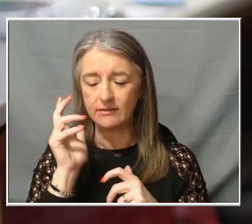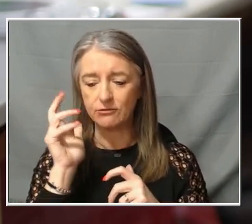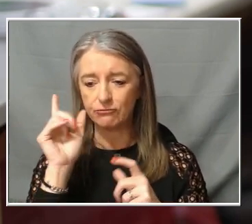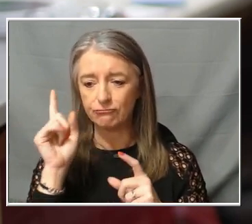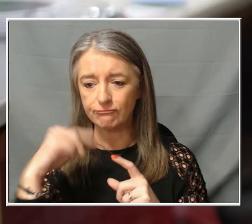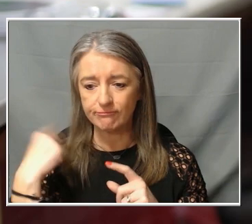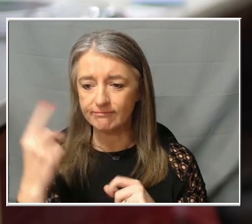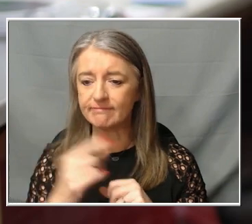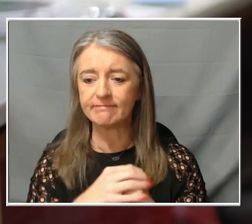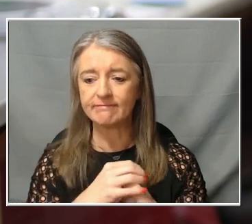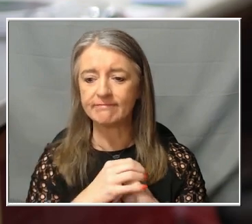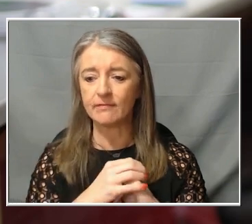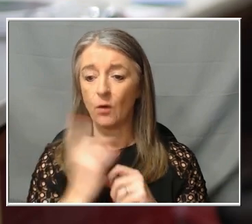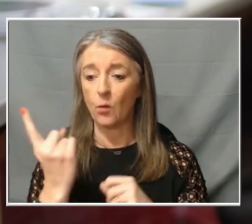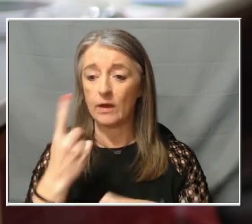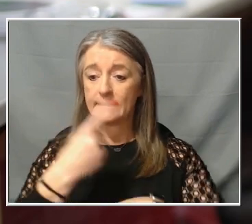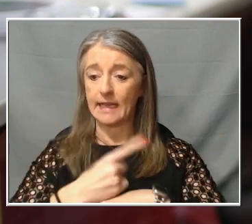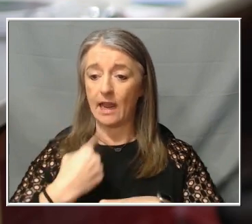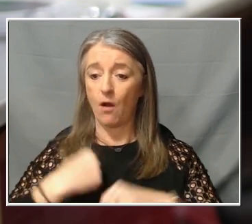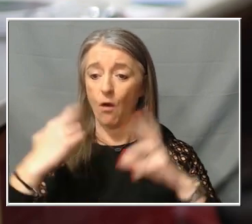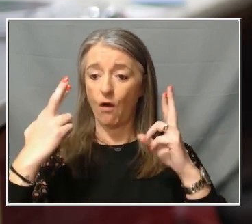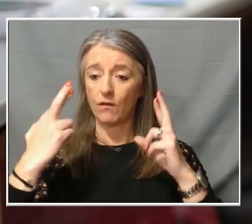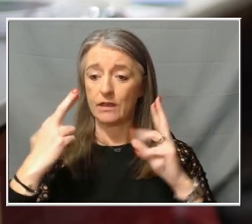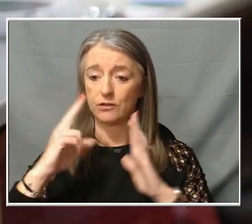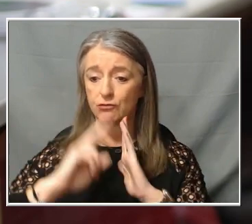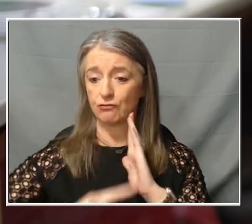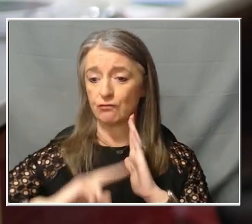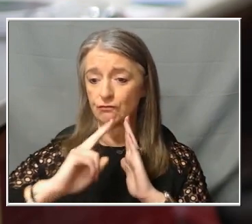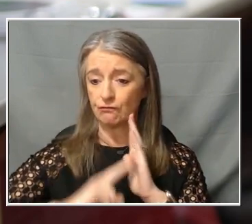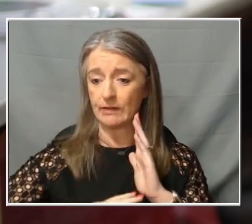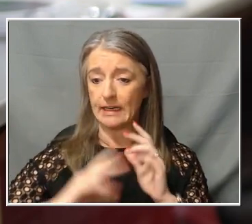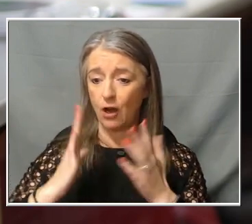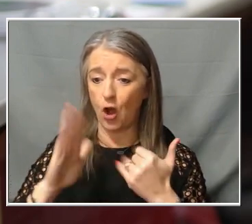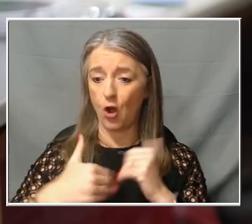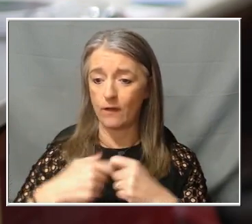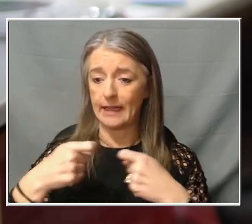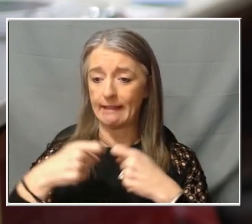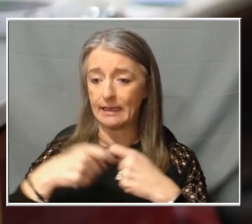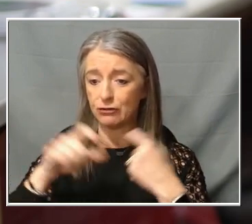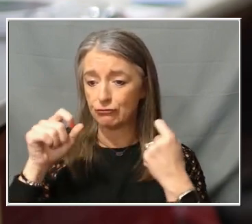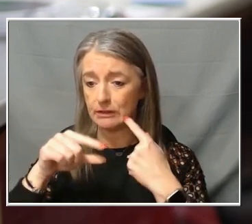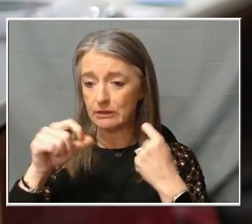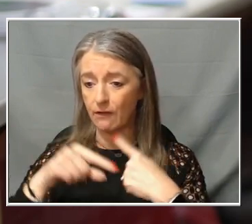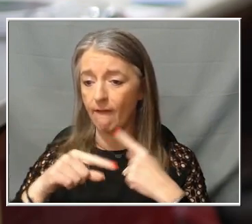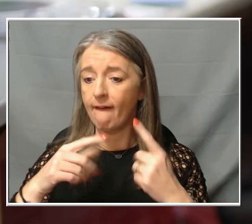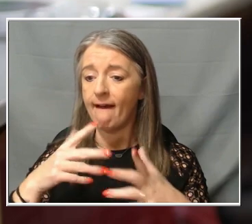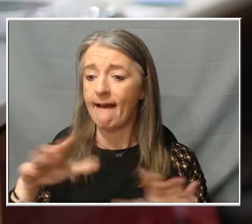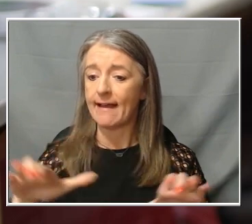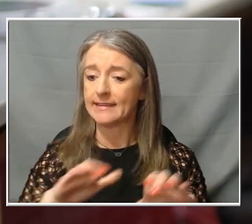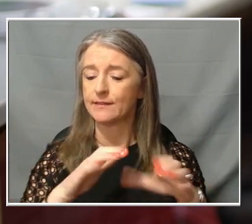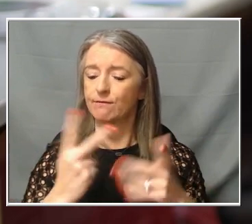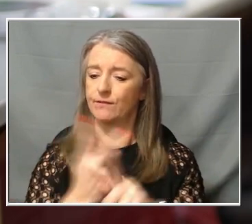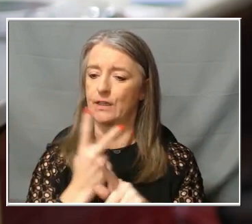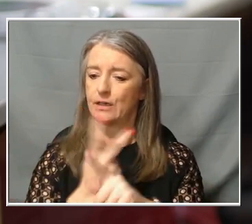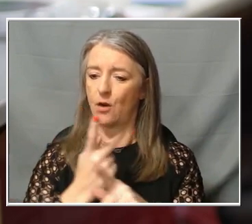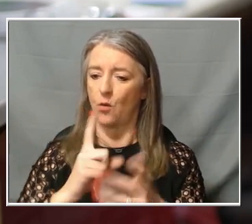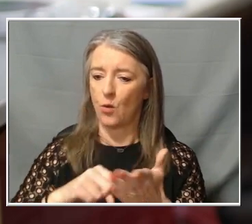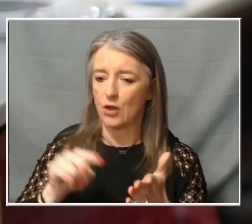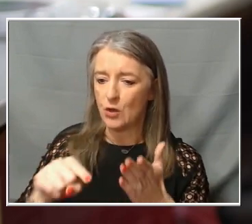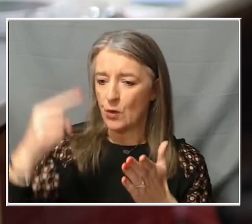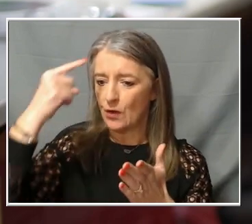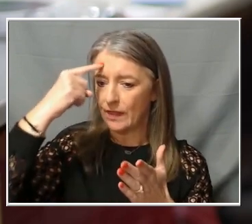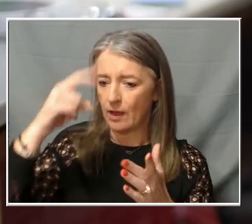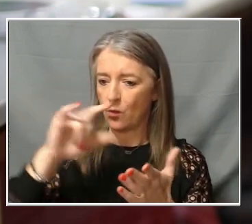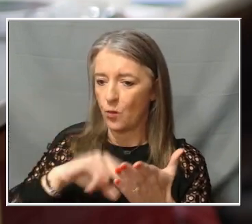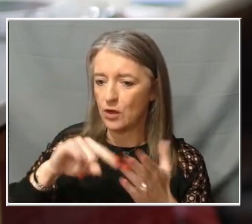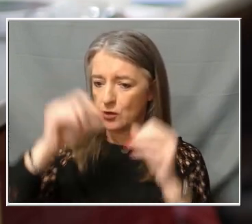that one day, hopefully, we'll be able to read just all the electrical activity and figure out what is you were thinking, what you were imagining.